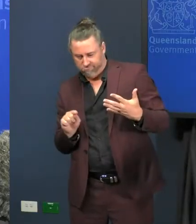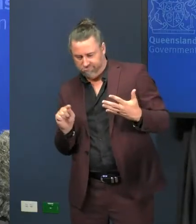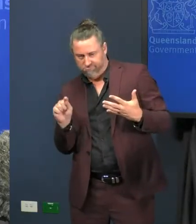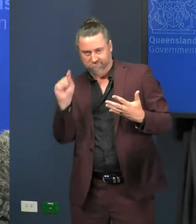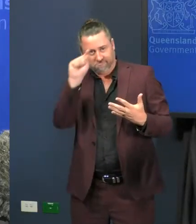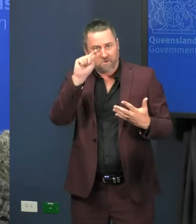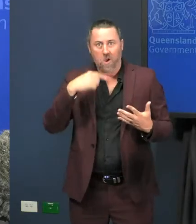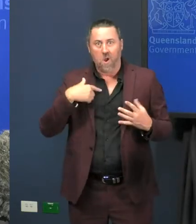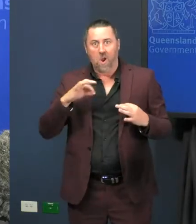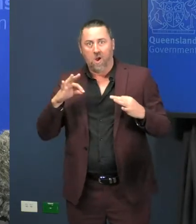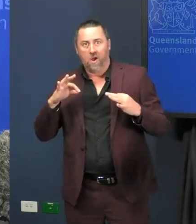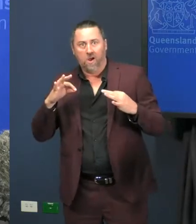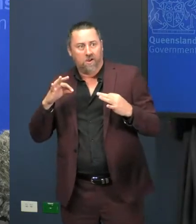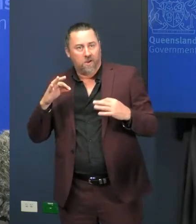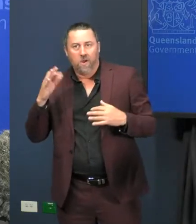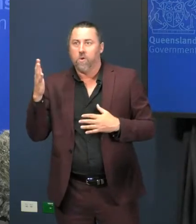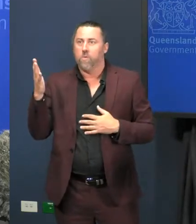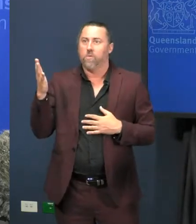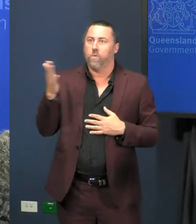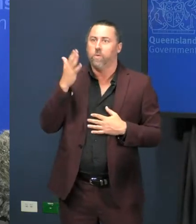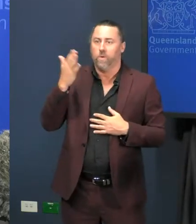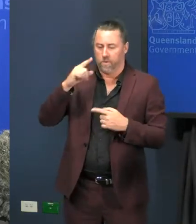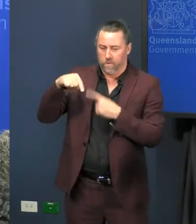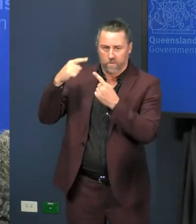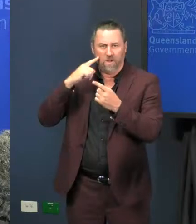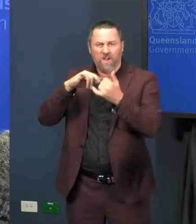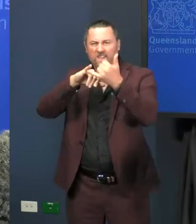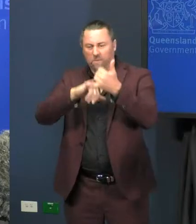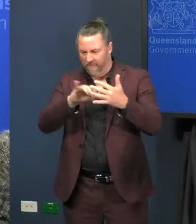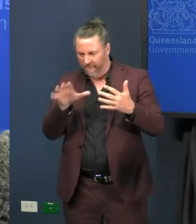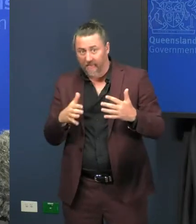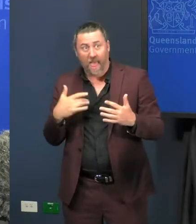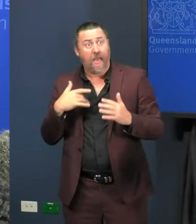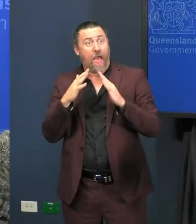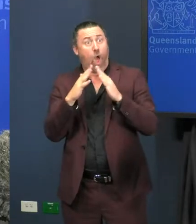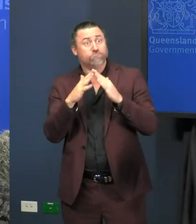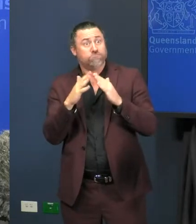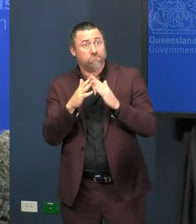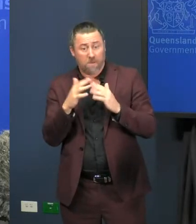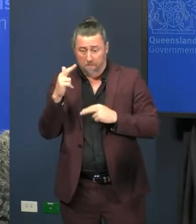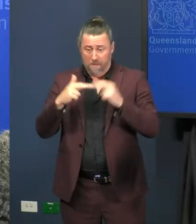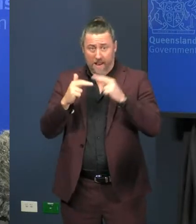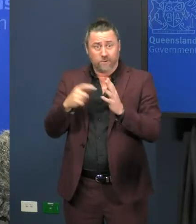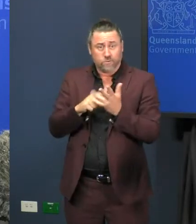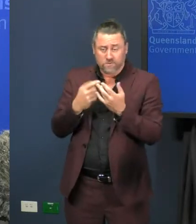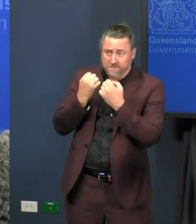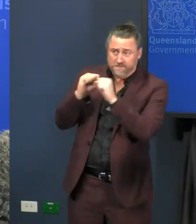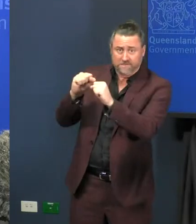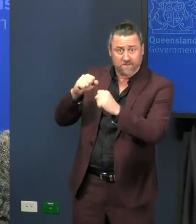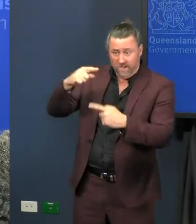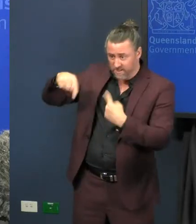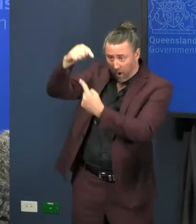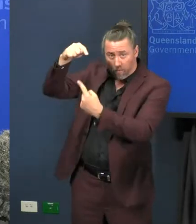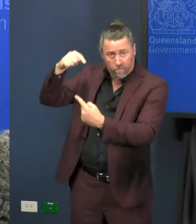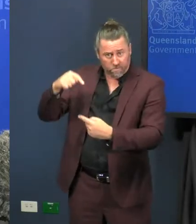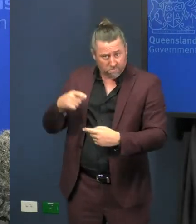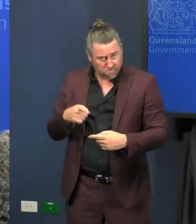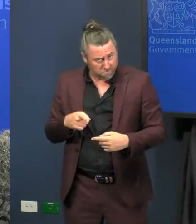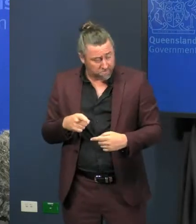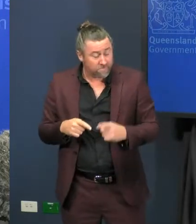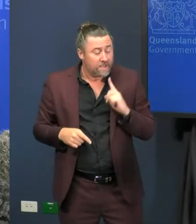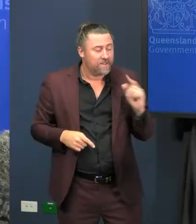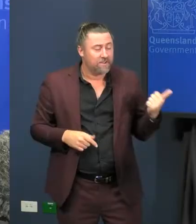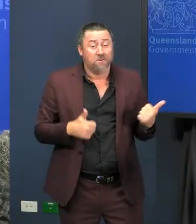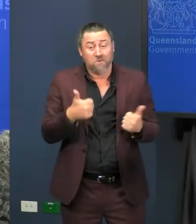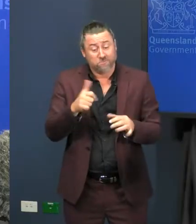to sort of cyclone standard, I suppose, if they're south of Bundaberg. Is that a significant concern to you? It's a good question. One